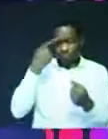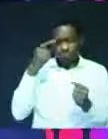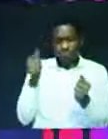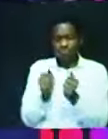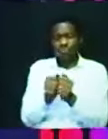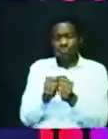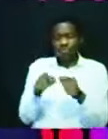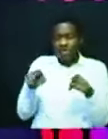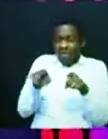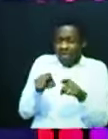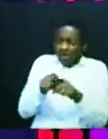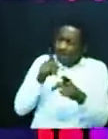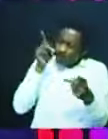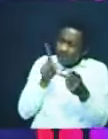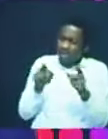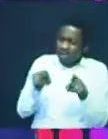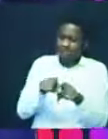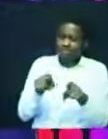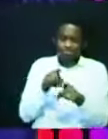well.